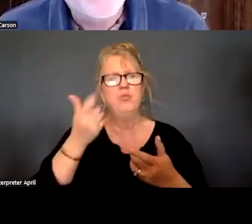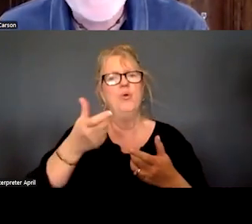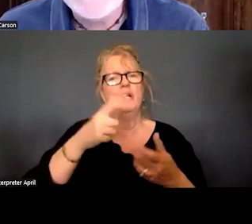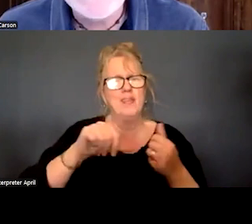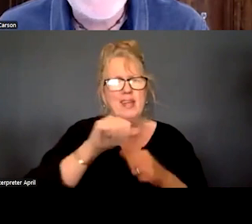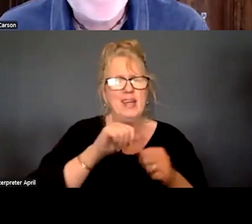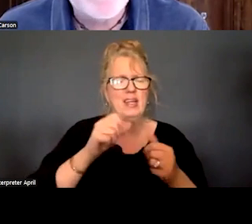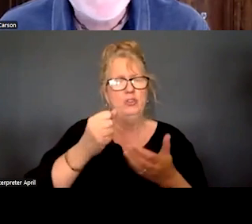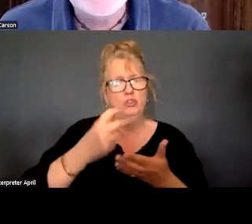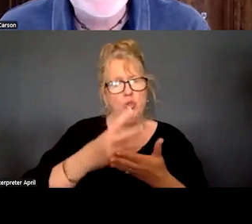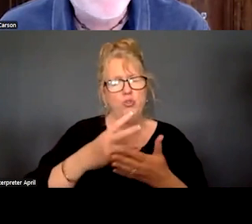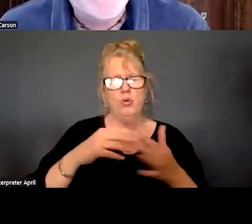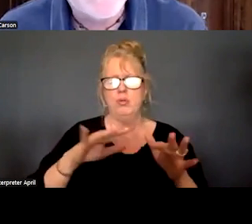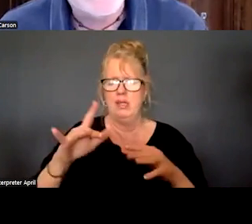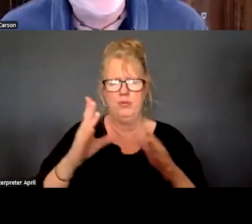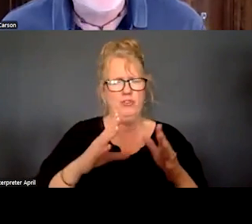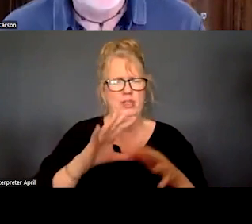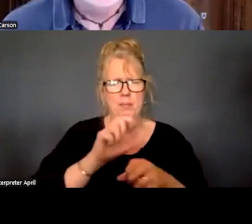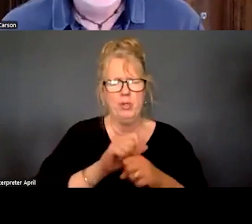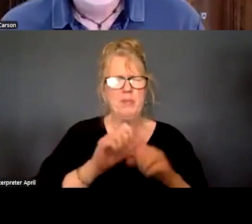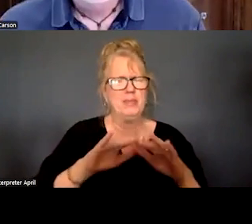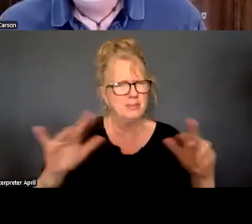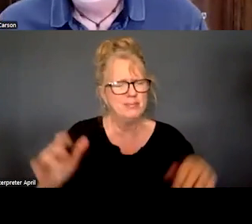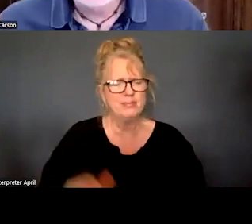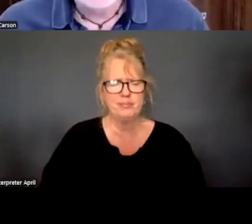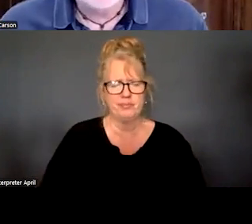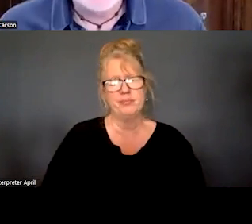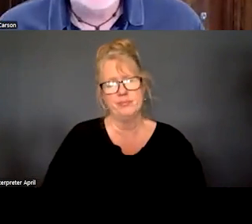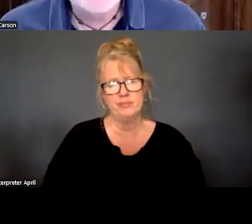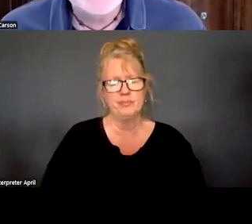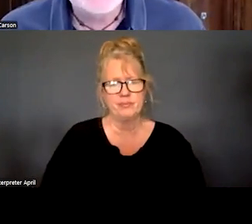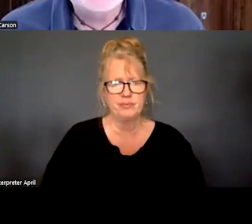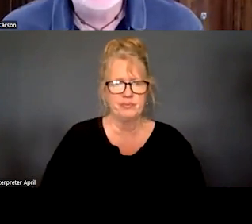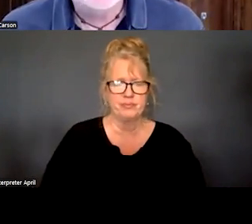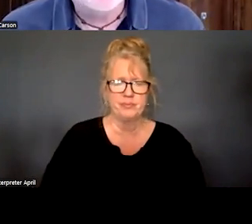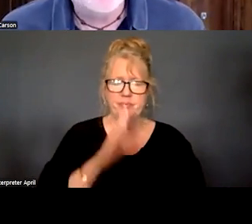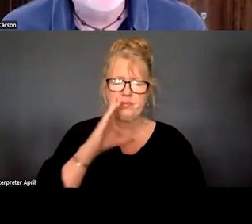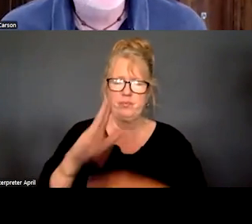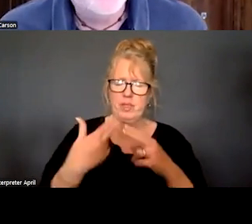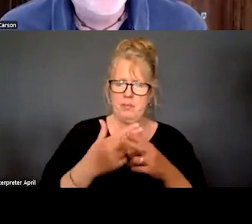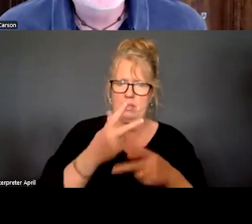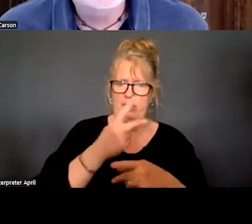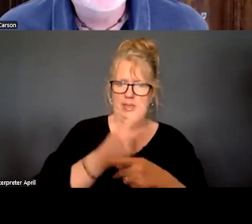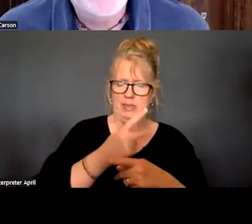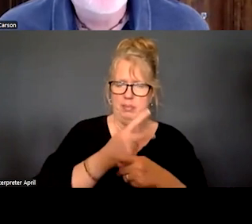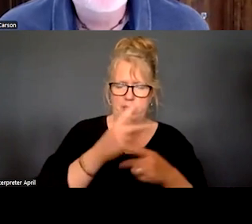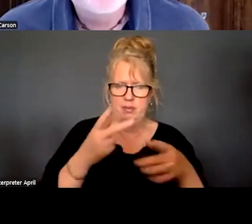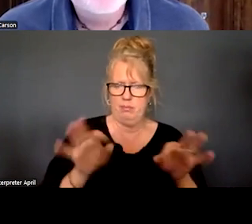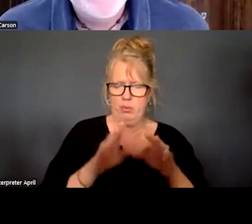and arranging appointments and all that kind of stuff. So it's kind of about keeping the tension on all those